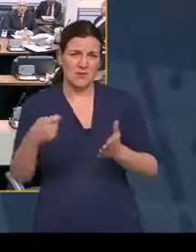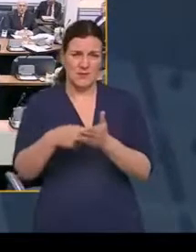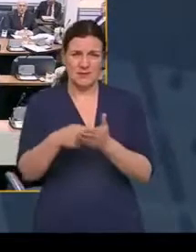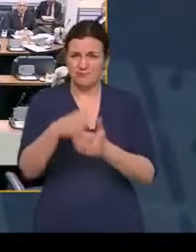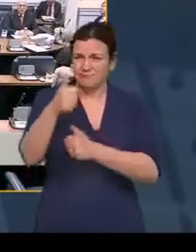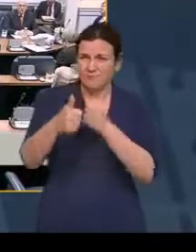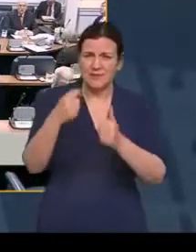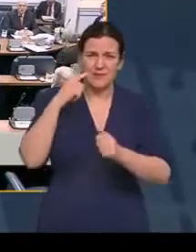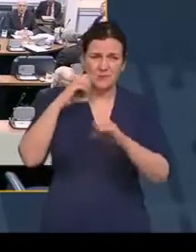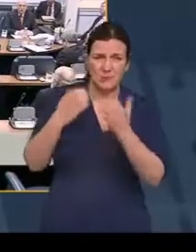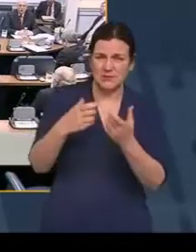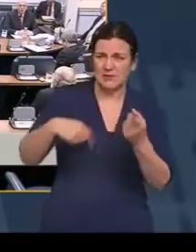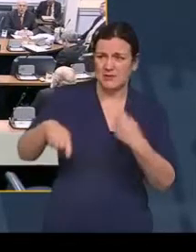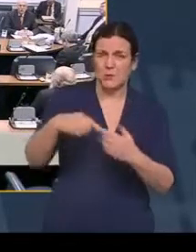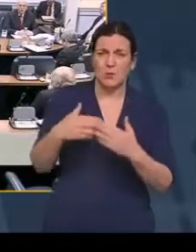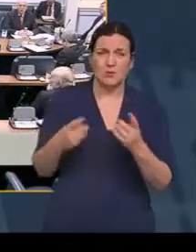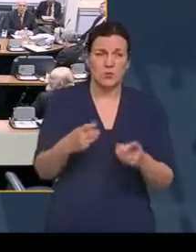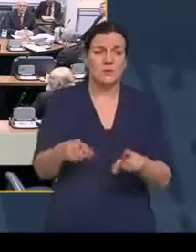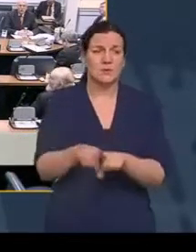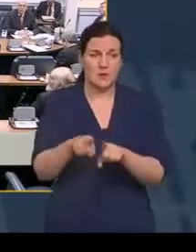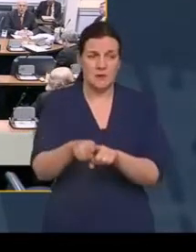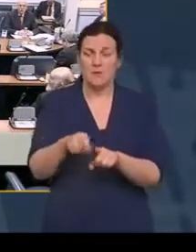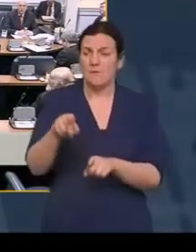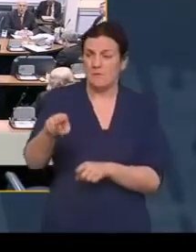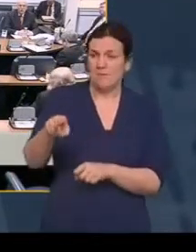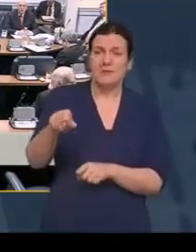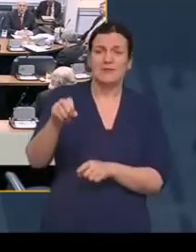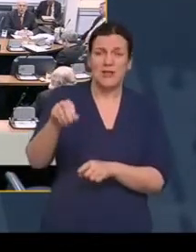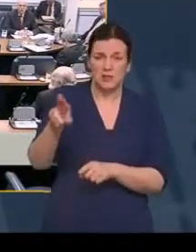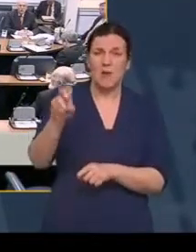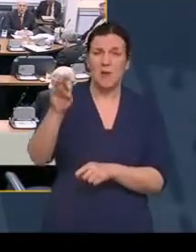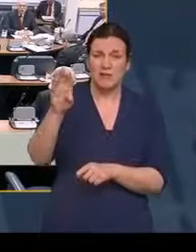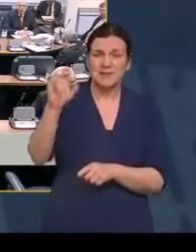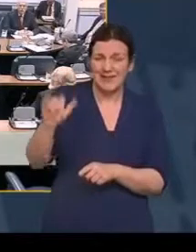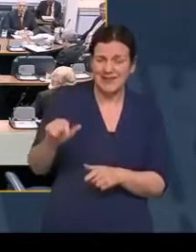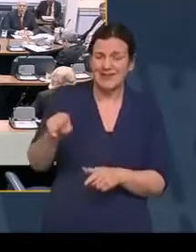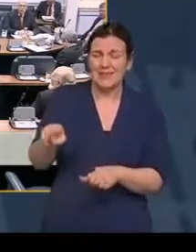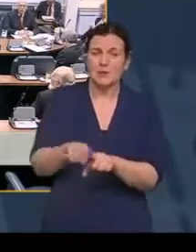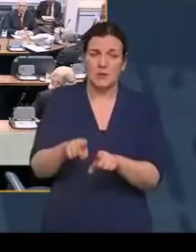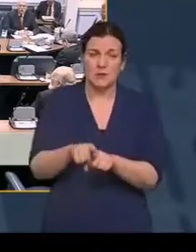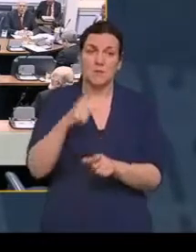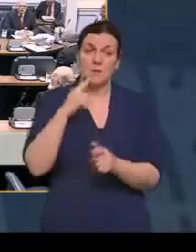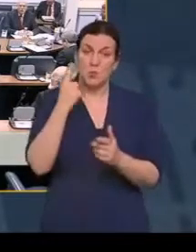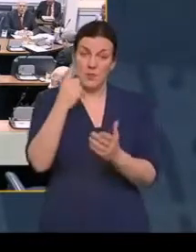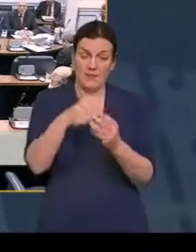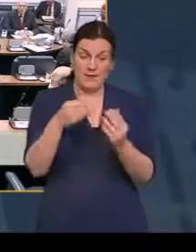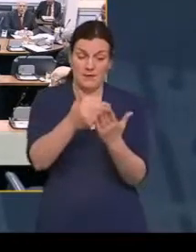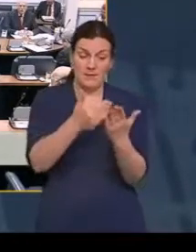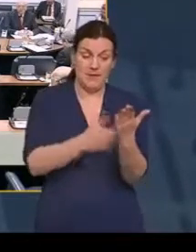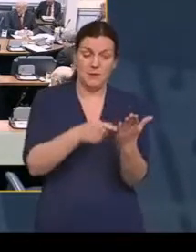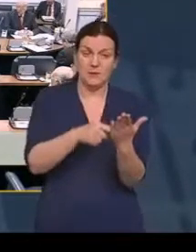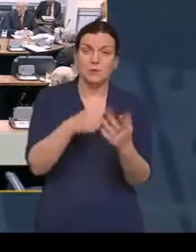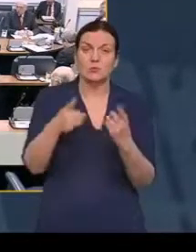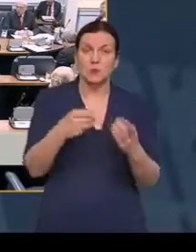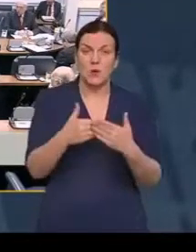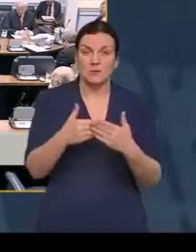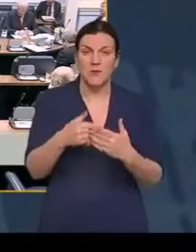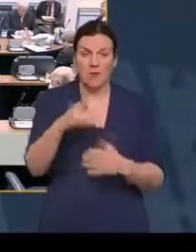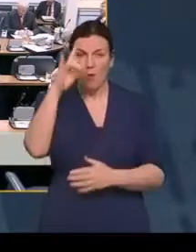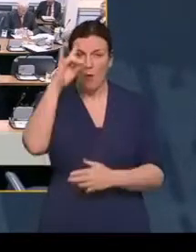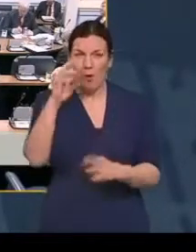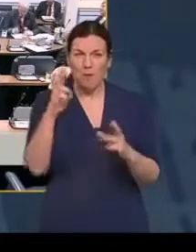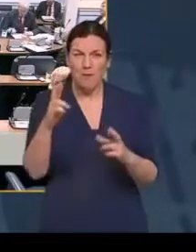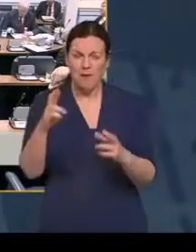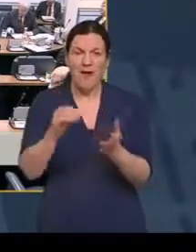to congratulating the deaf community and the work they've done, and to Senator Mark Daly. But the one thing that this bill does do is it